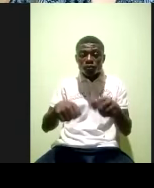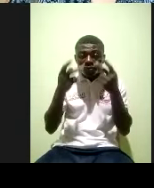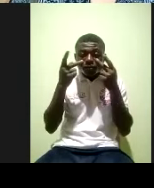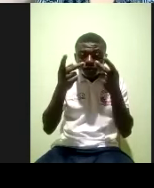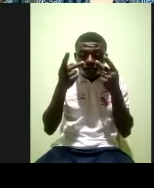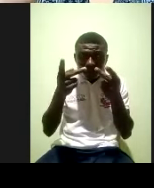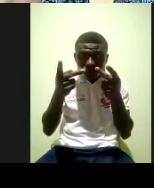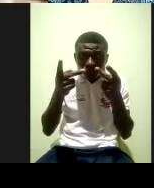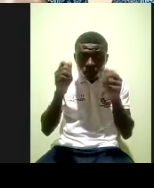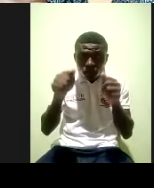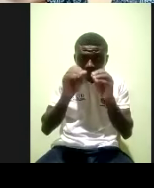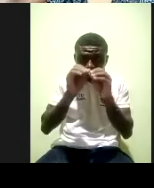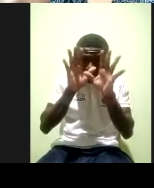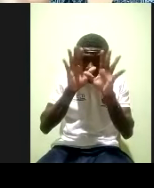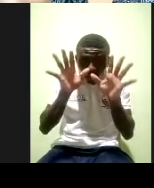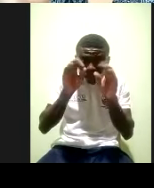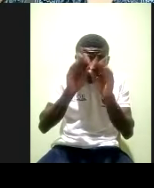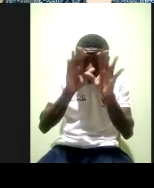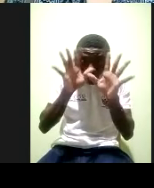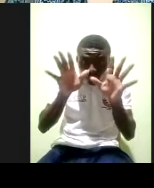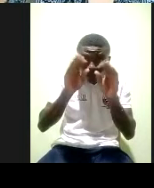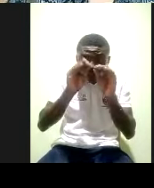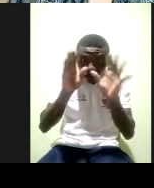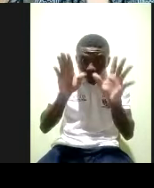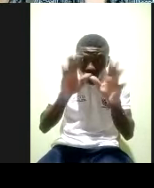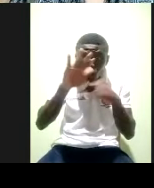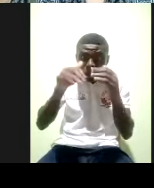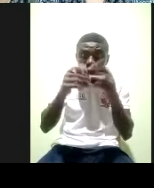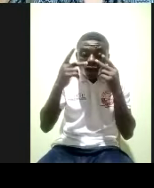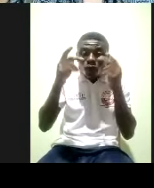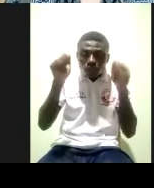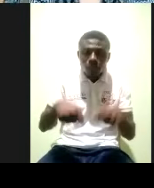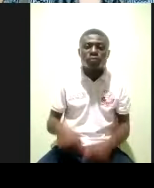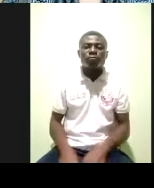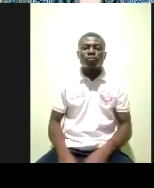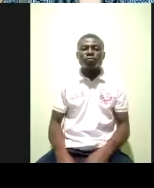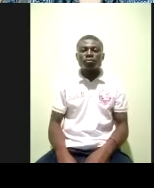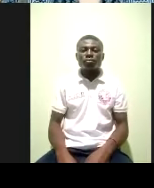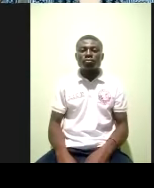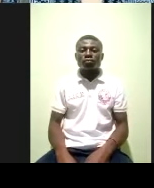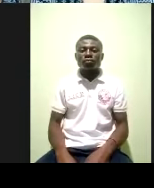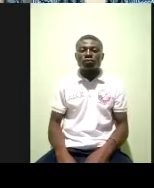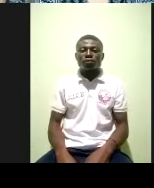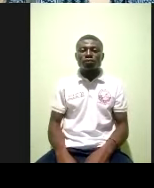Is it visible? Is it going fine? Yes, we can see. Okay. Okay. So